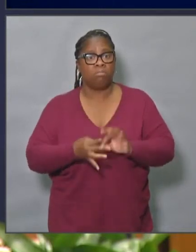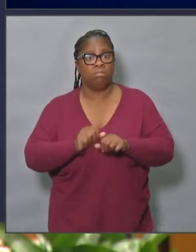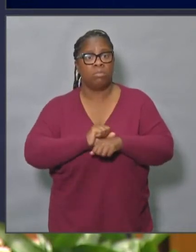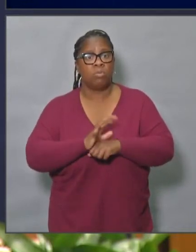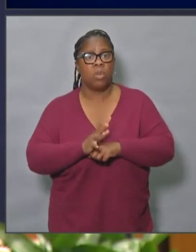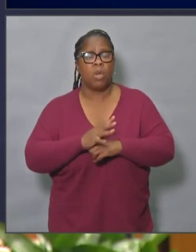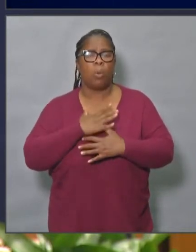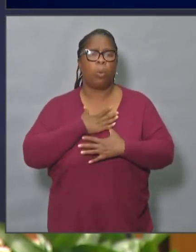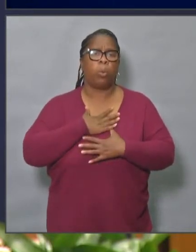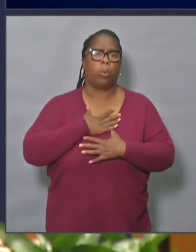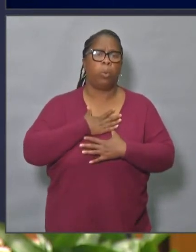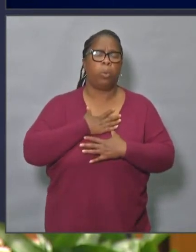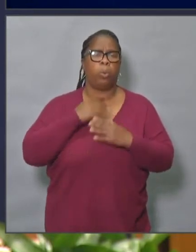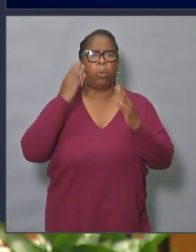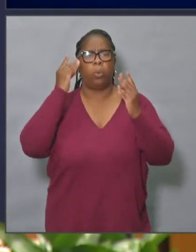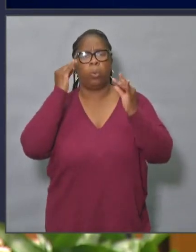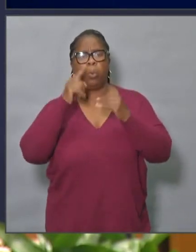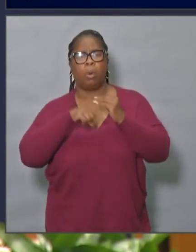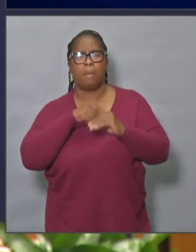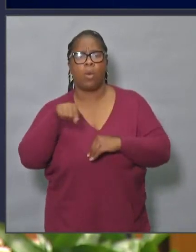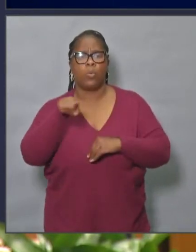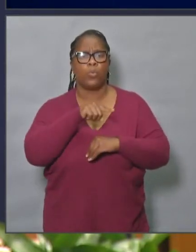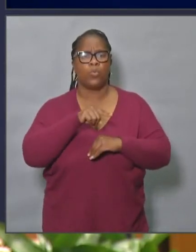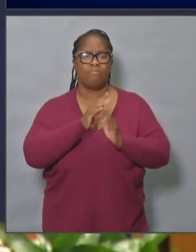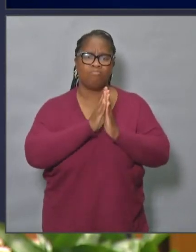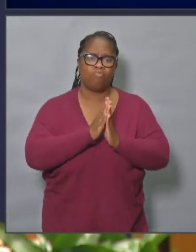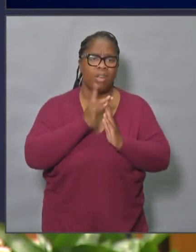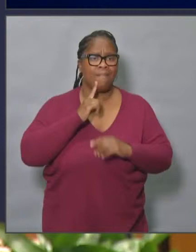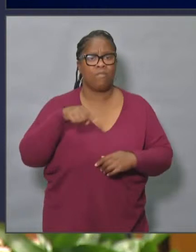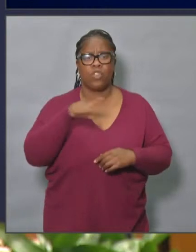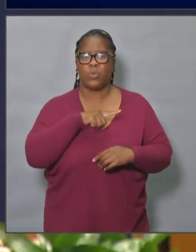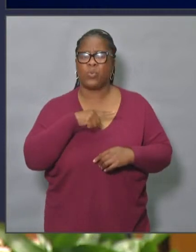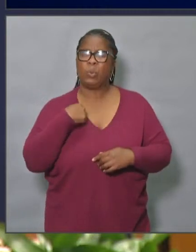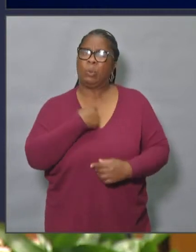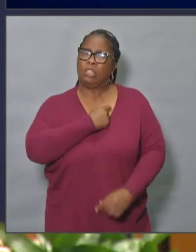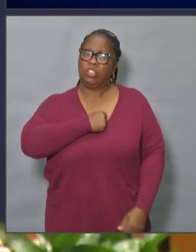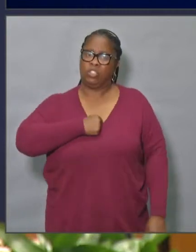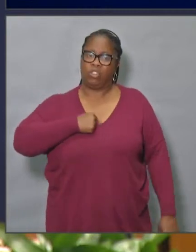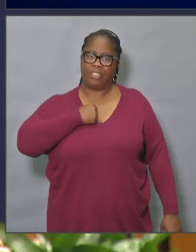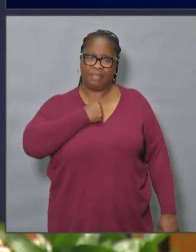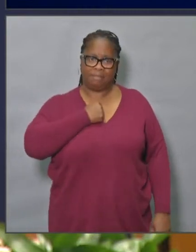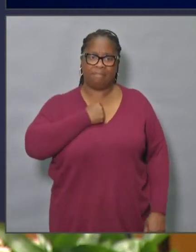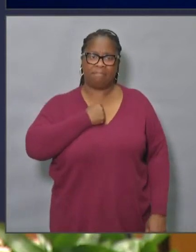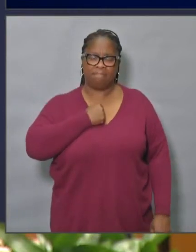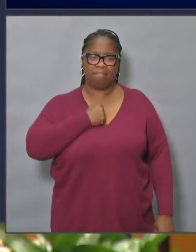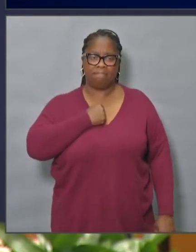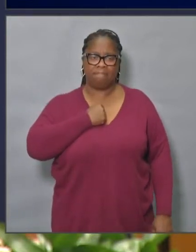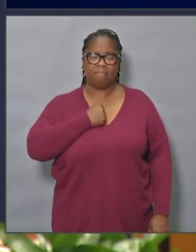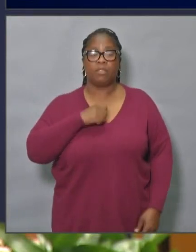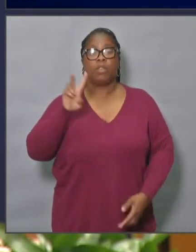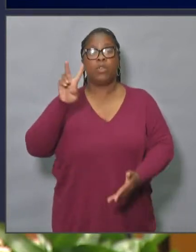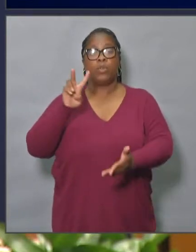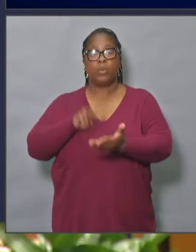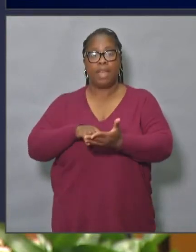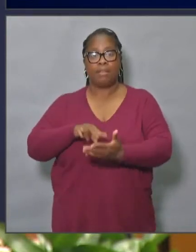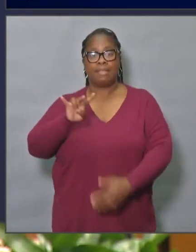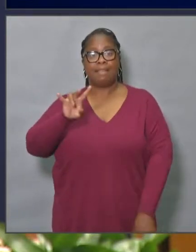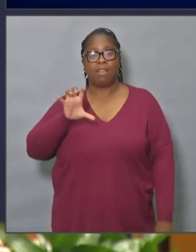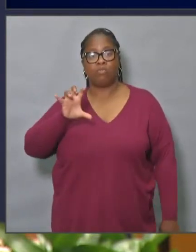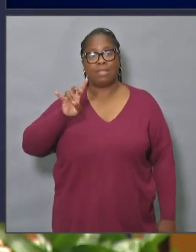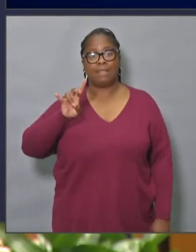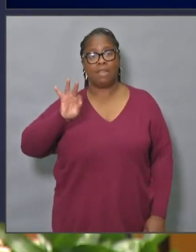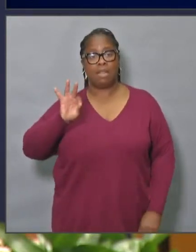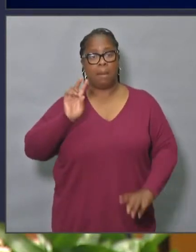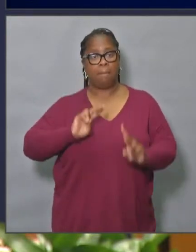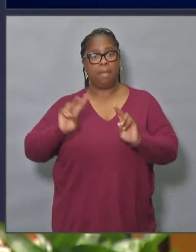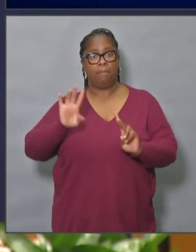our thoughts and our prayers every day, and we're so sorry for your loss. For the 2,779 people